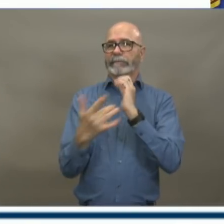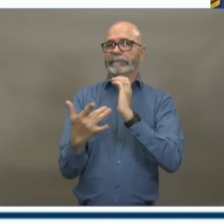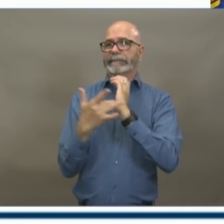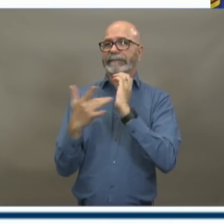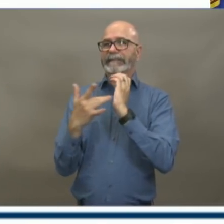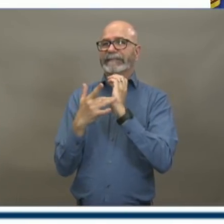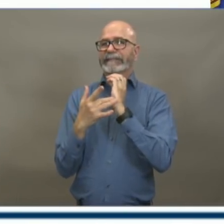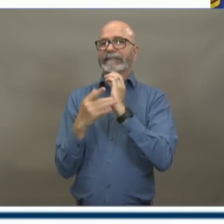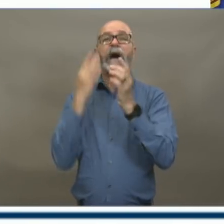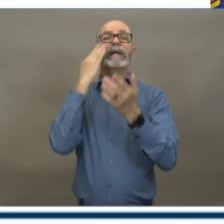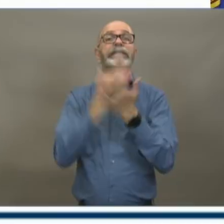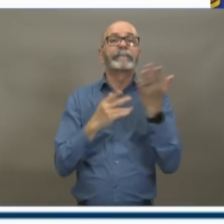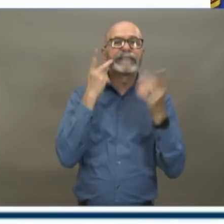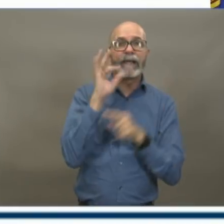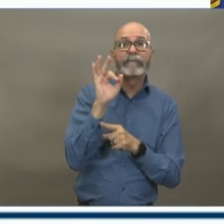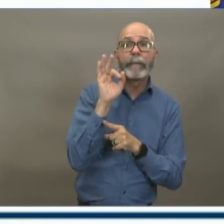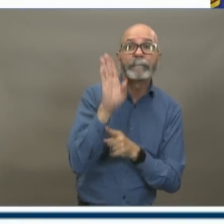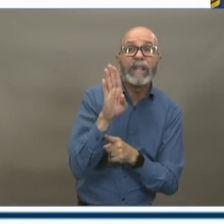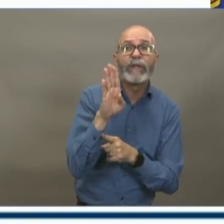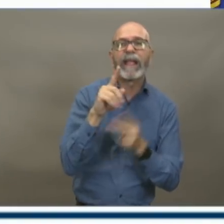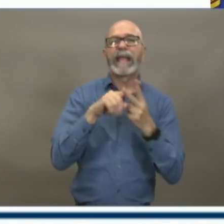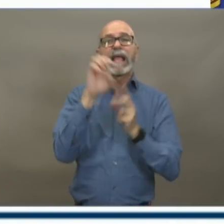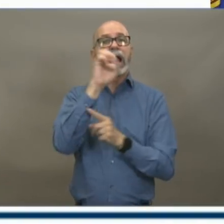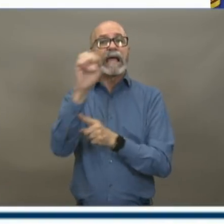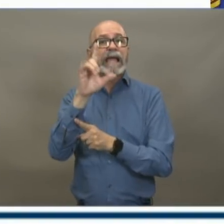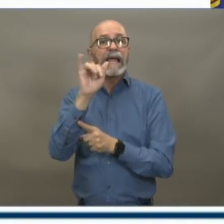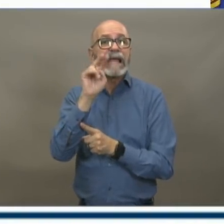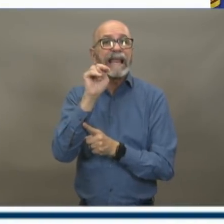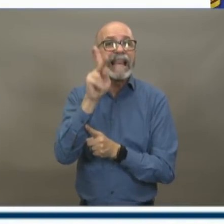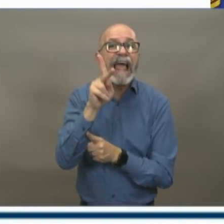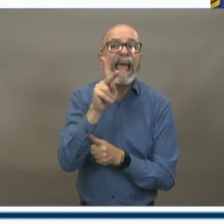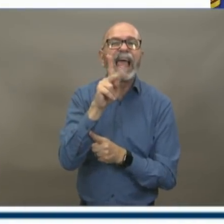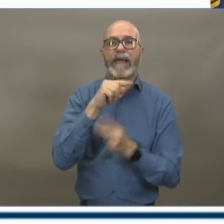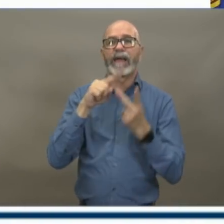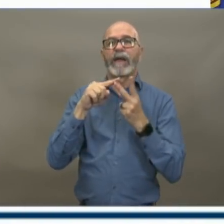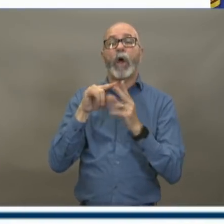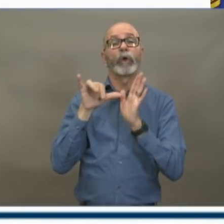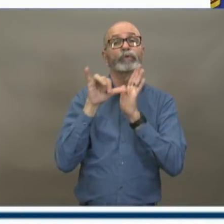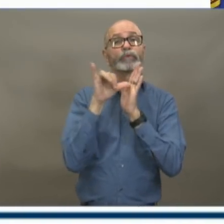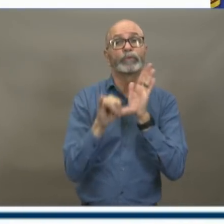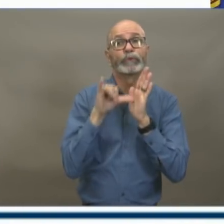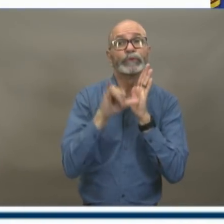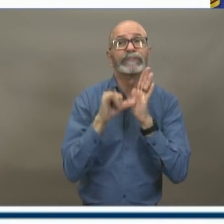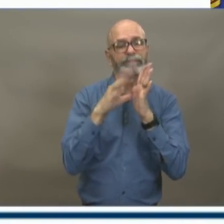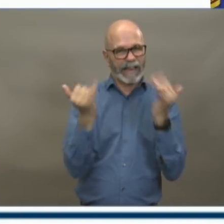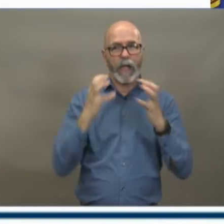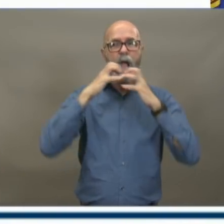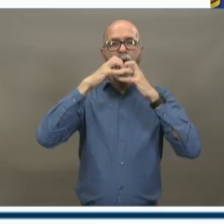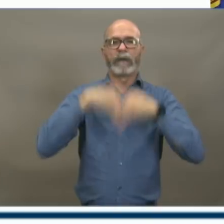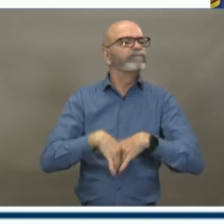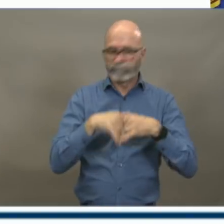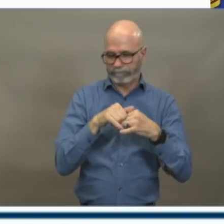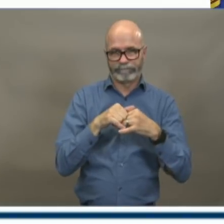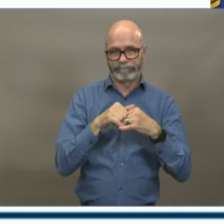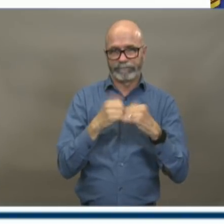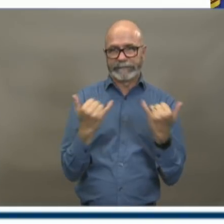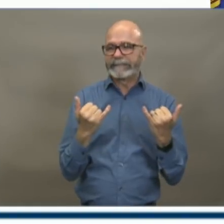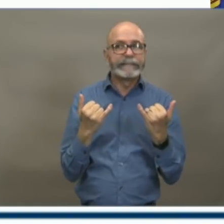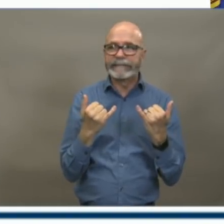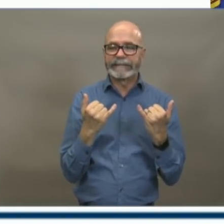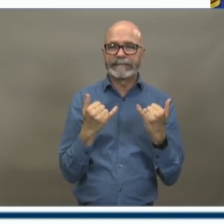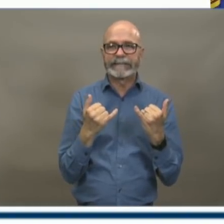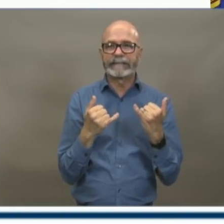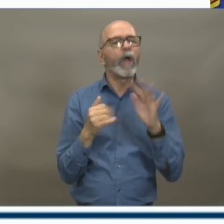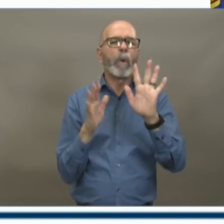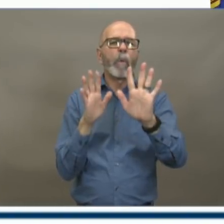on Eastlink. Our YouTube channel is currently down. We will post a copy